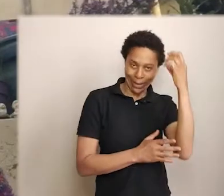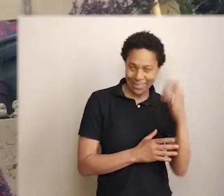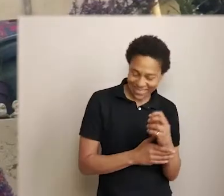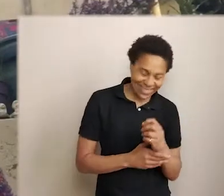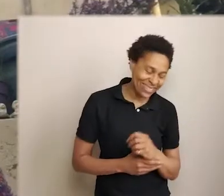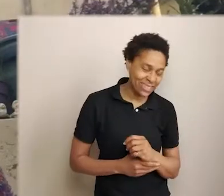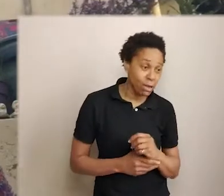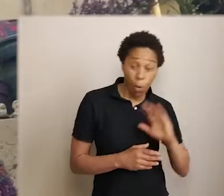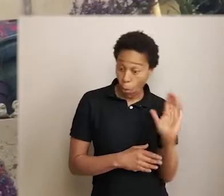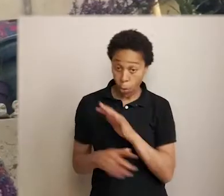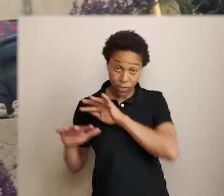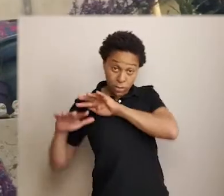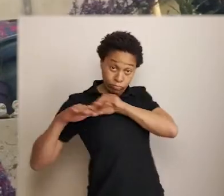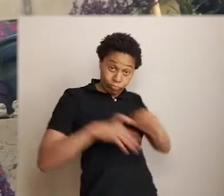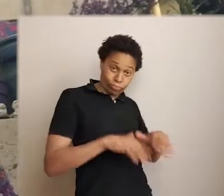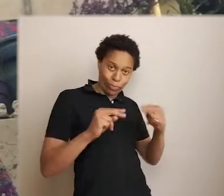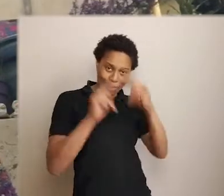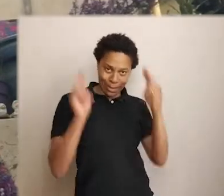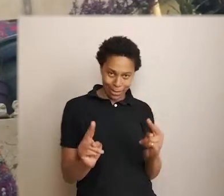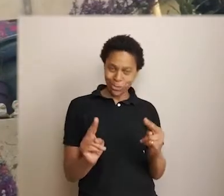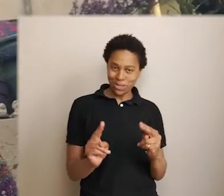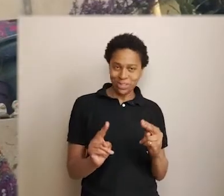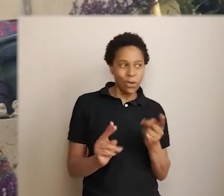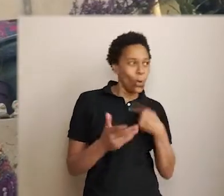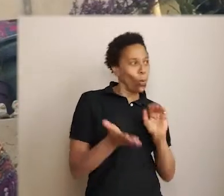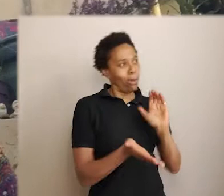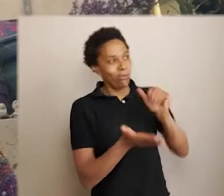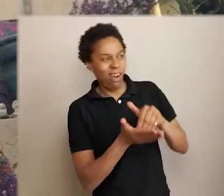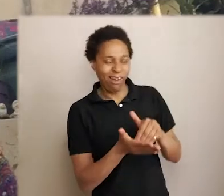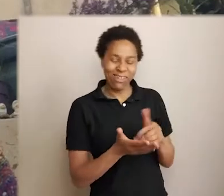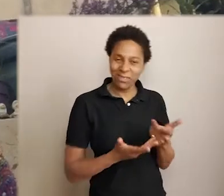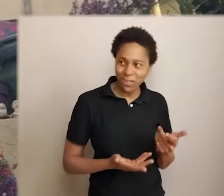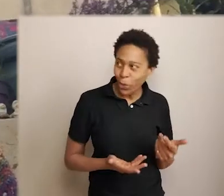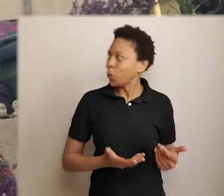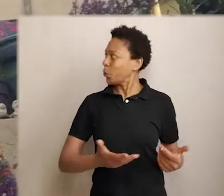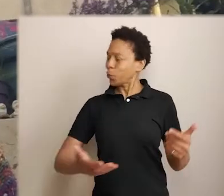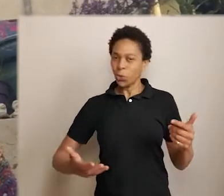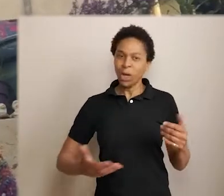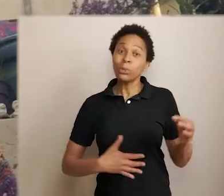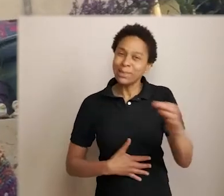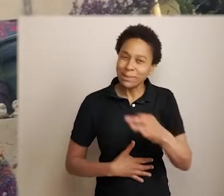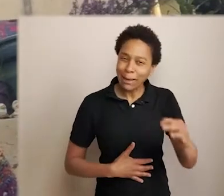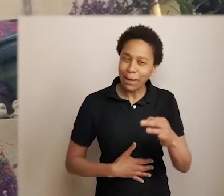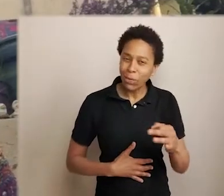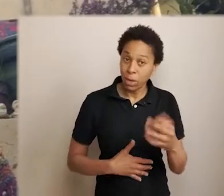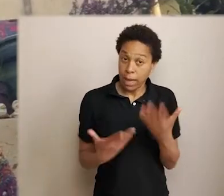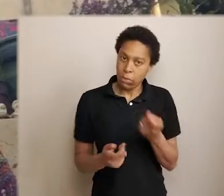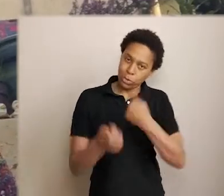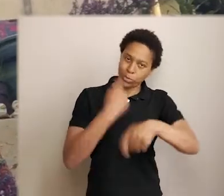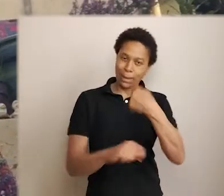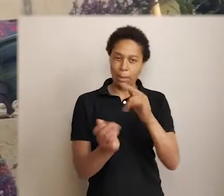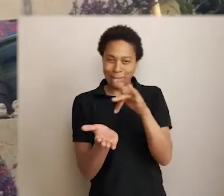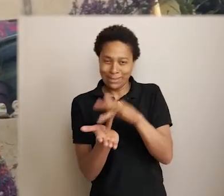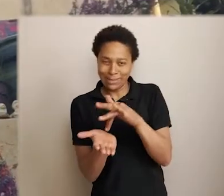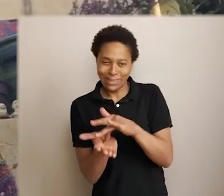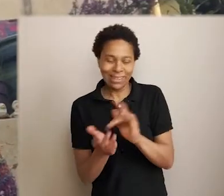house. So we hit the city, or hit the town as it was in those days, with this great force of lots